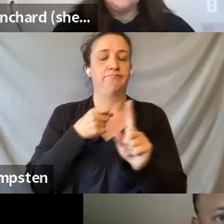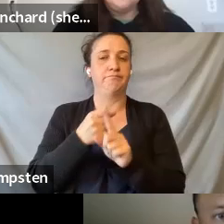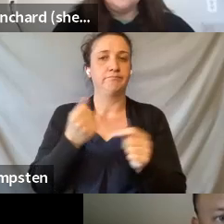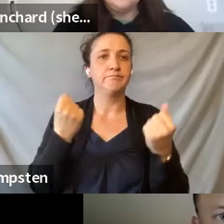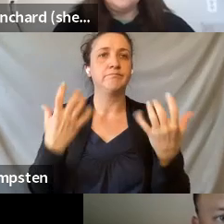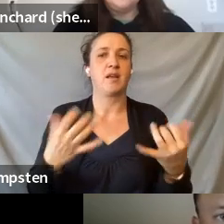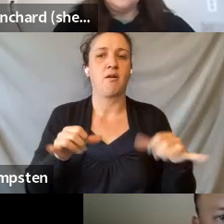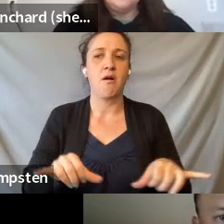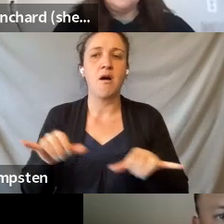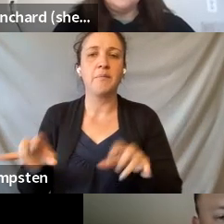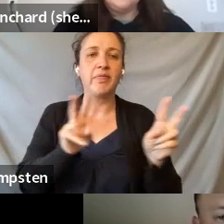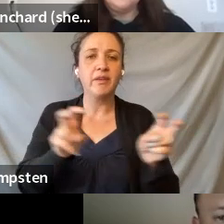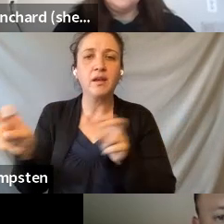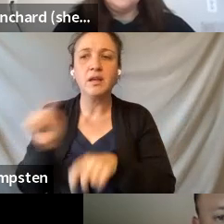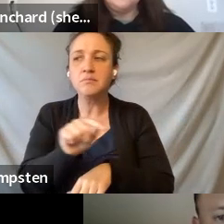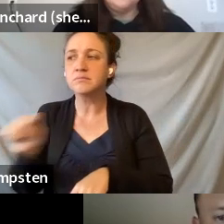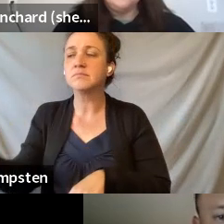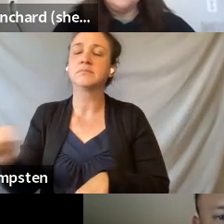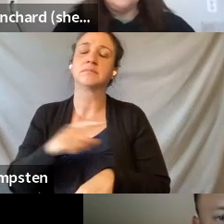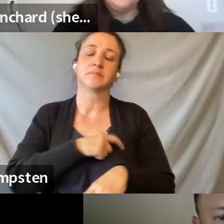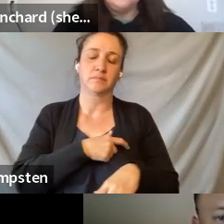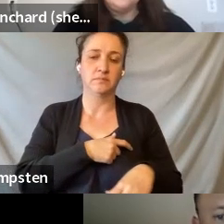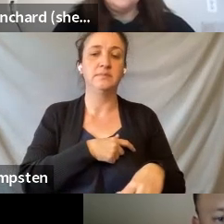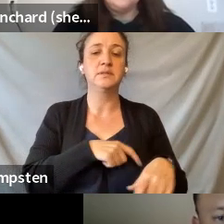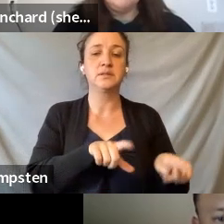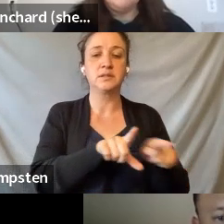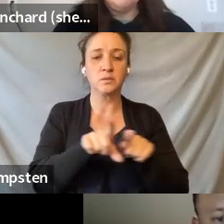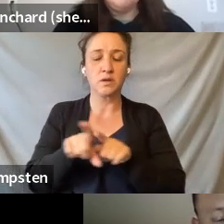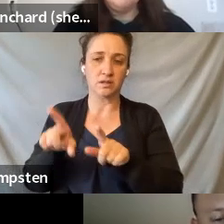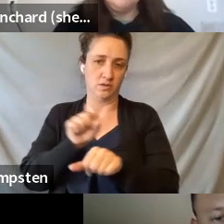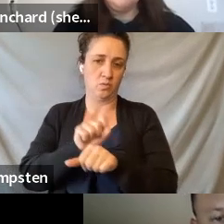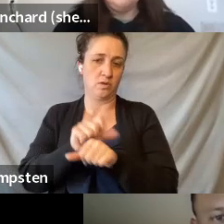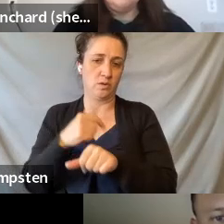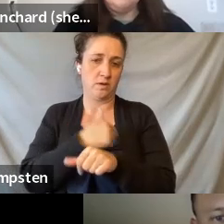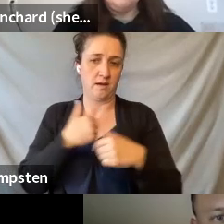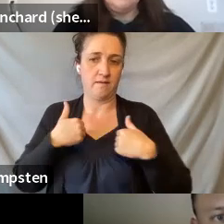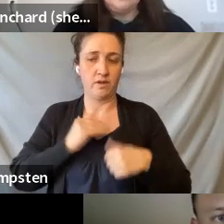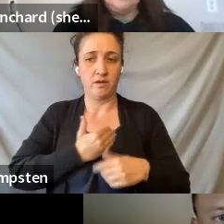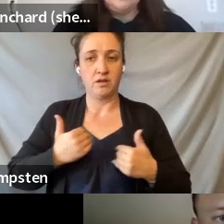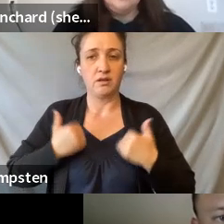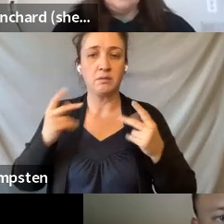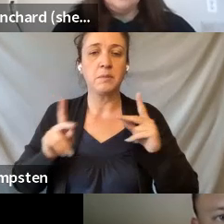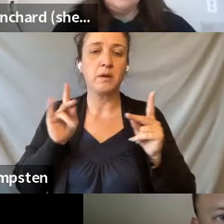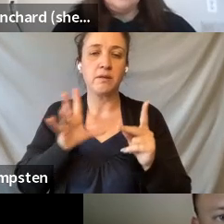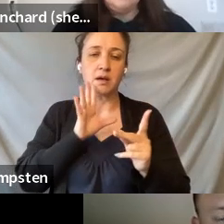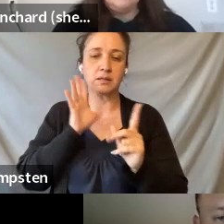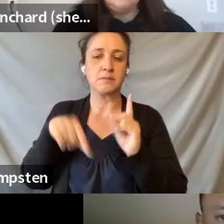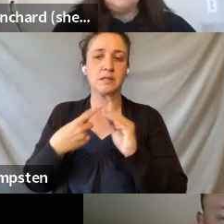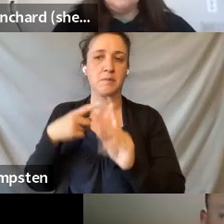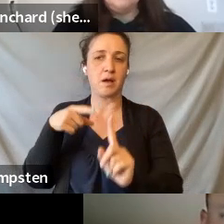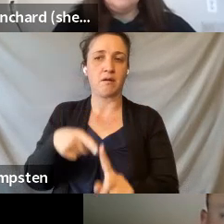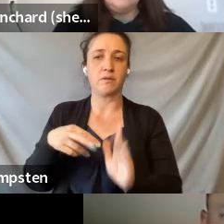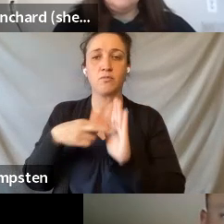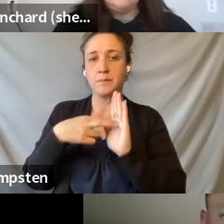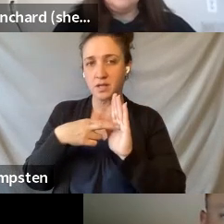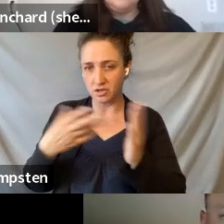this conversation to the conversations that we have in our work with young people. And I think that just really speaks to the representation that's here